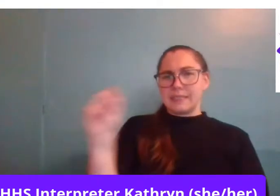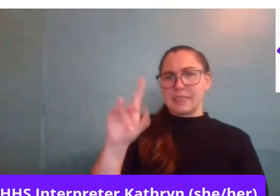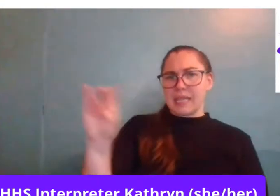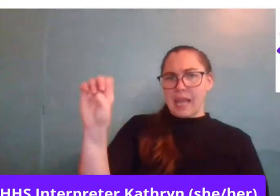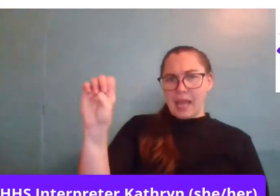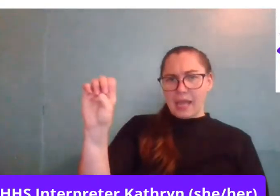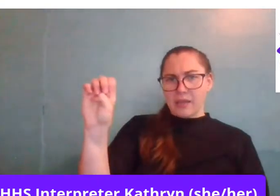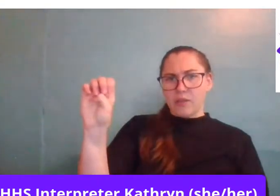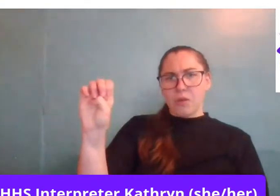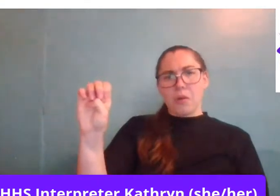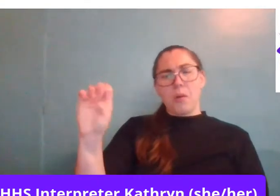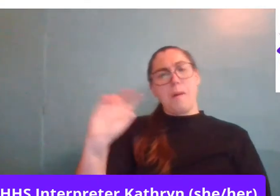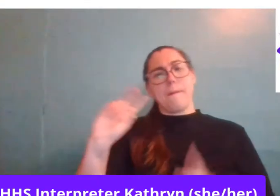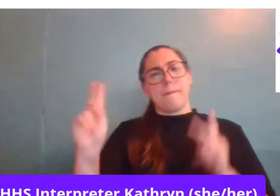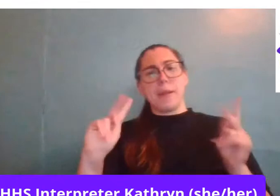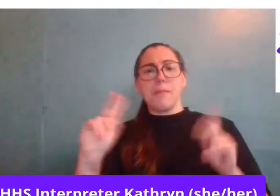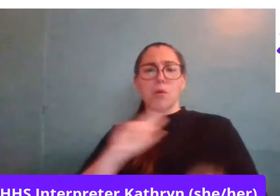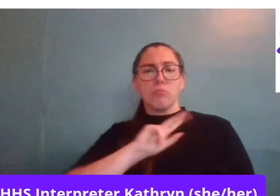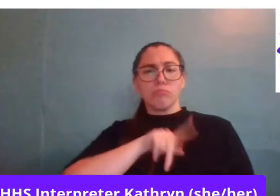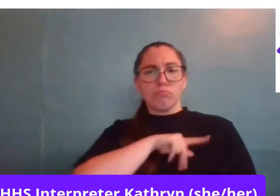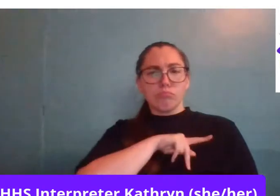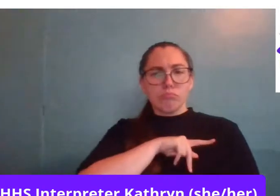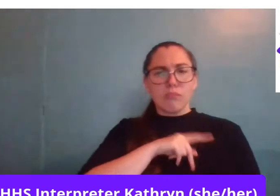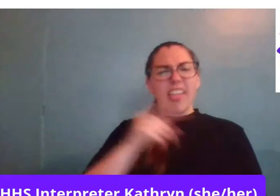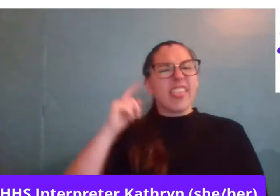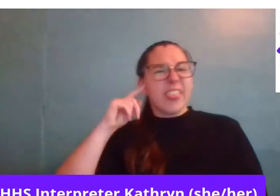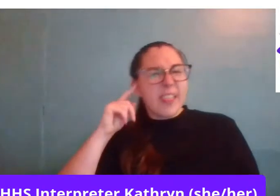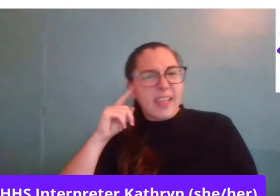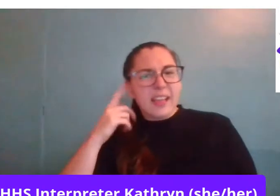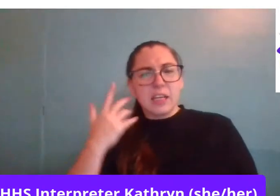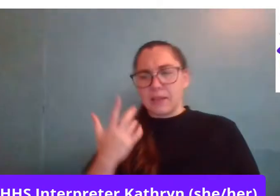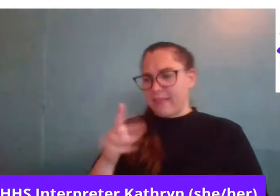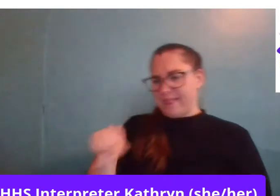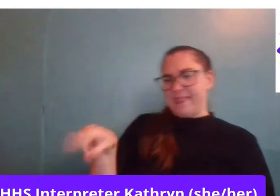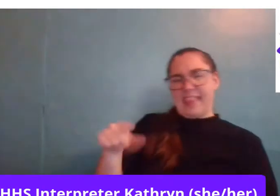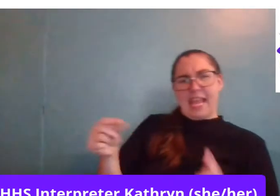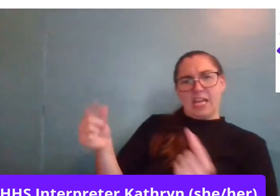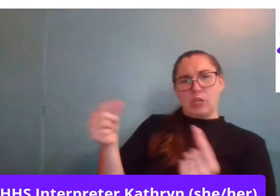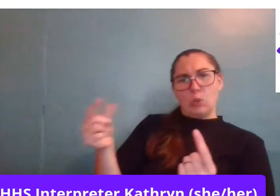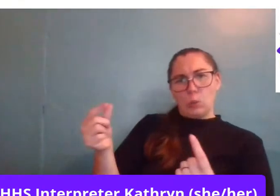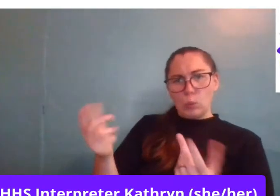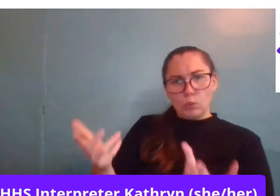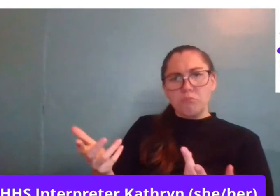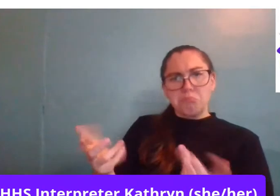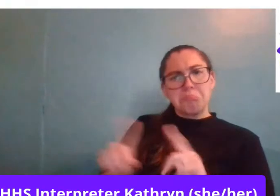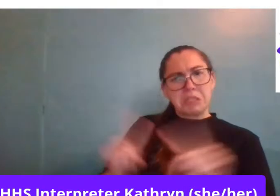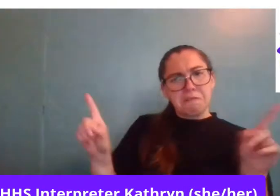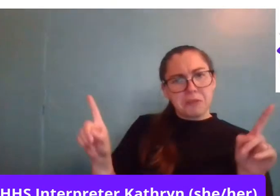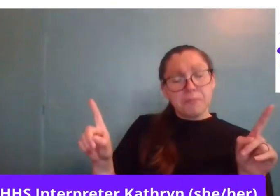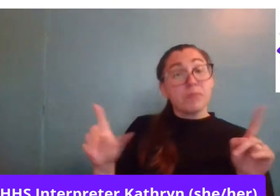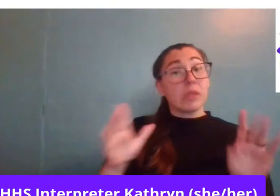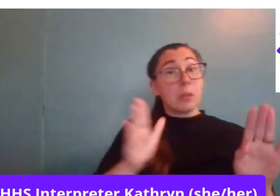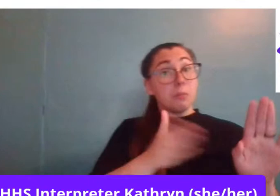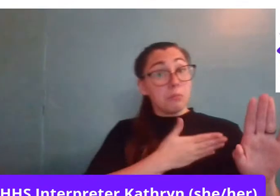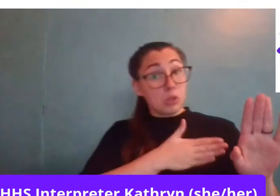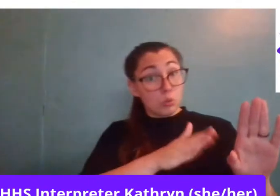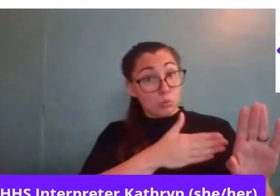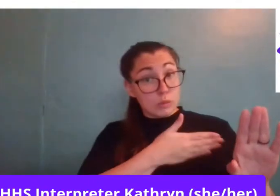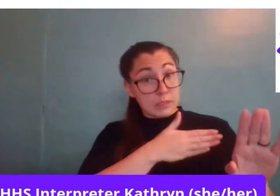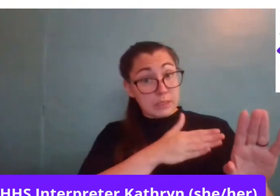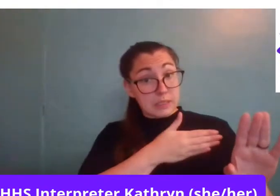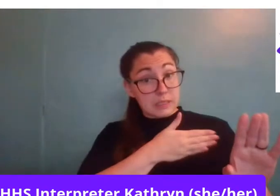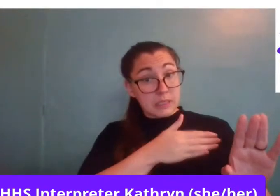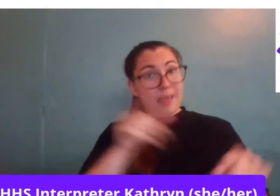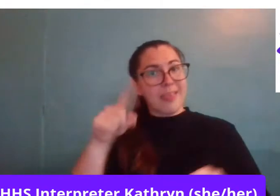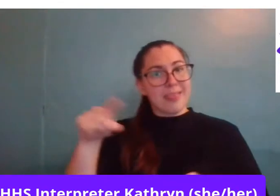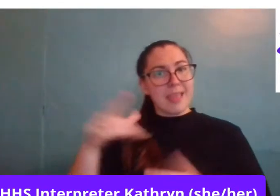people's personality, or how they think, or what they do. I will say, as far as music is concerned, they listen